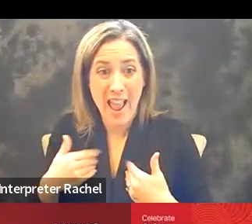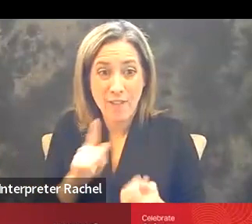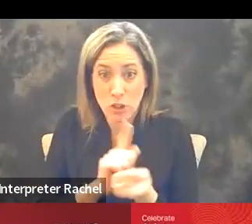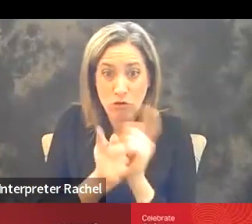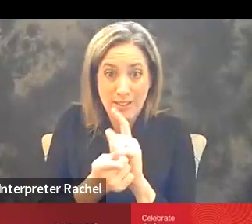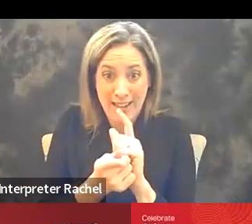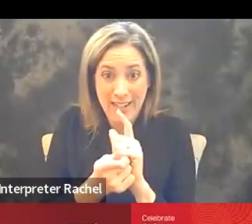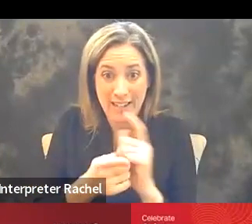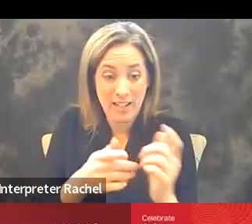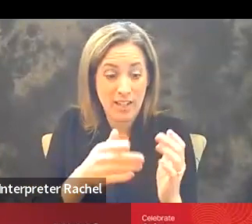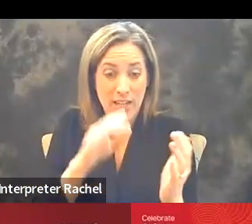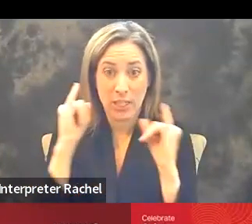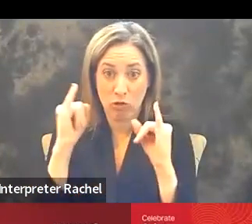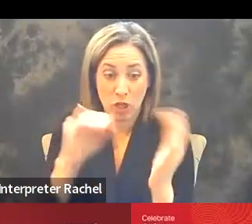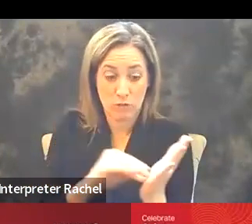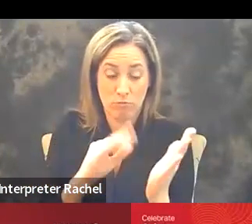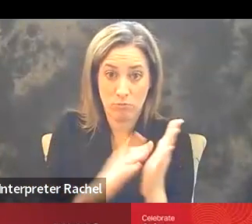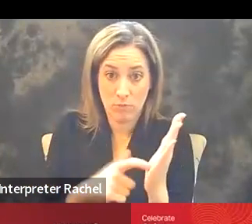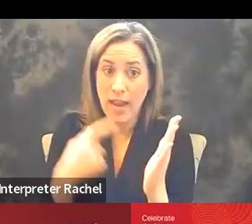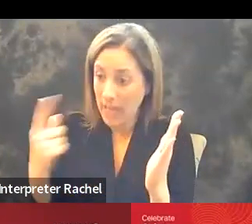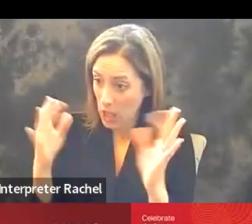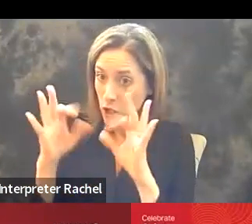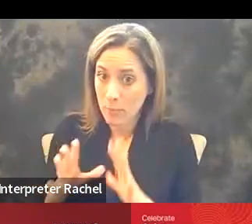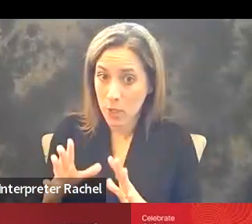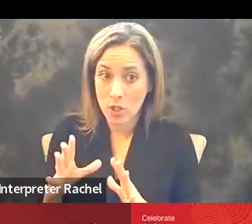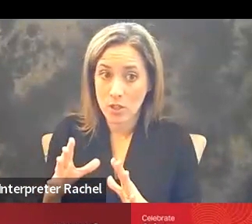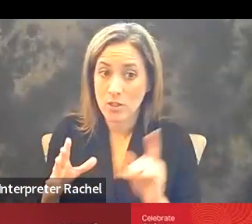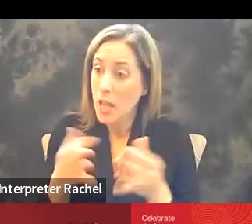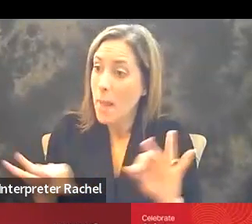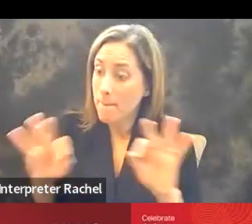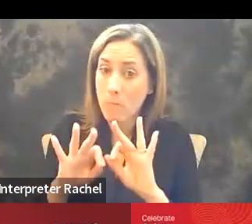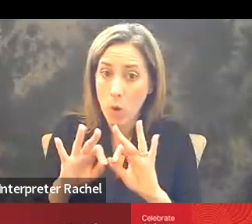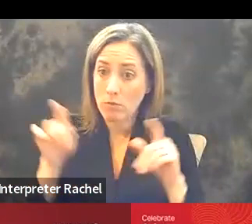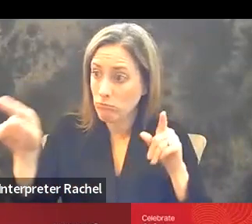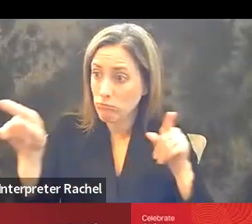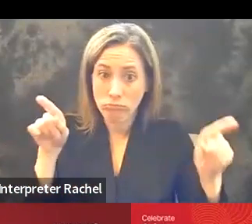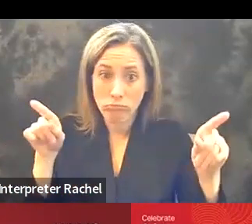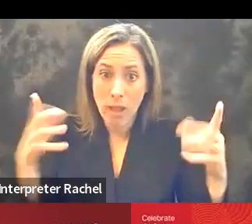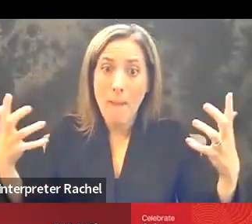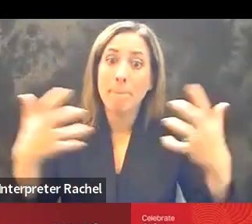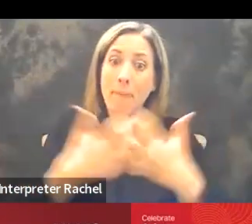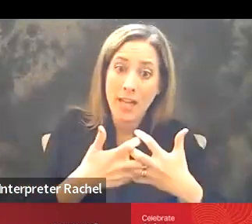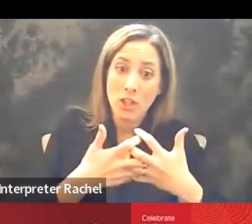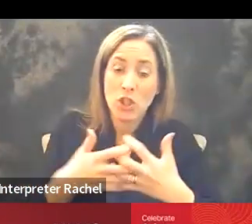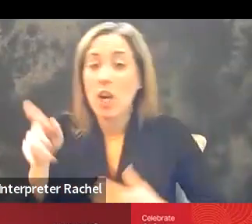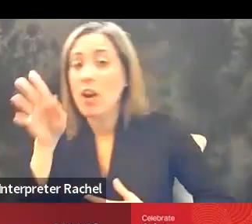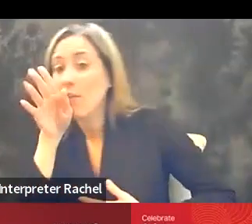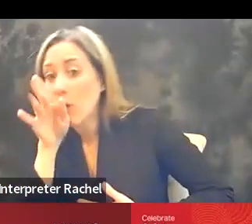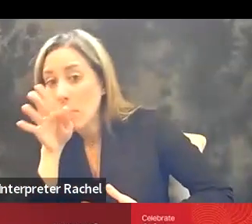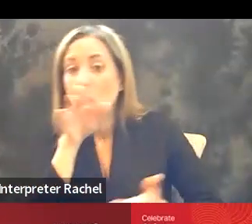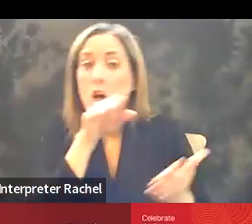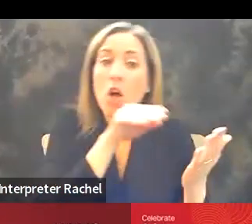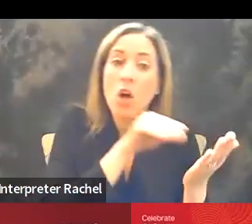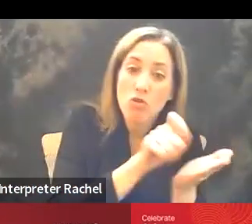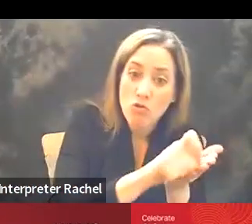instructions. So I always tell the interpreters in the team, it's important that we match the verbal to the written to the